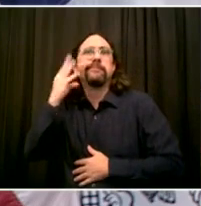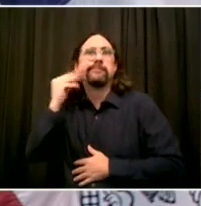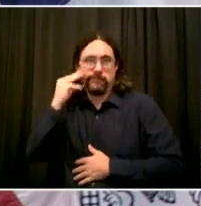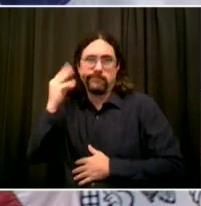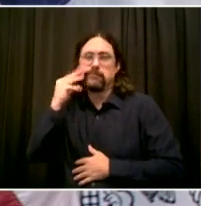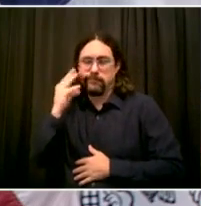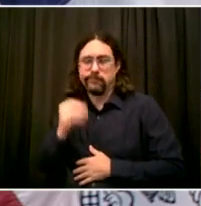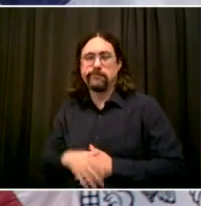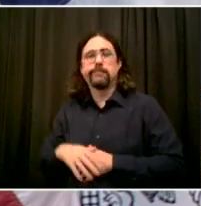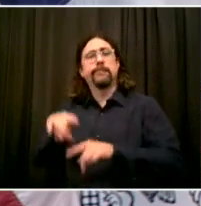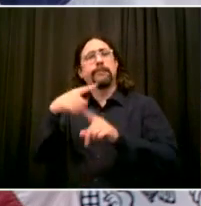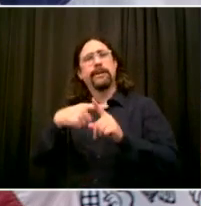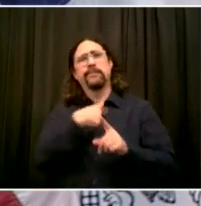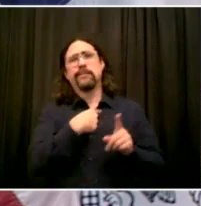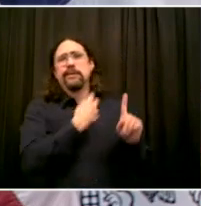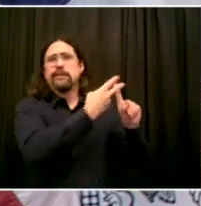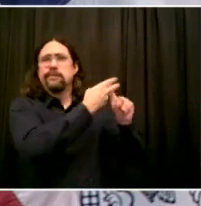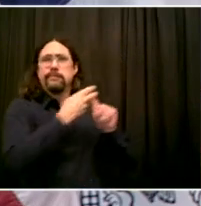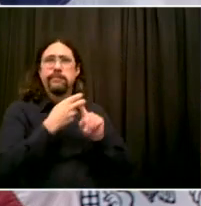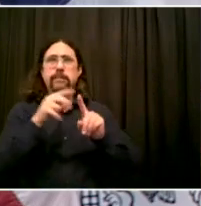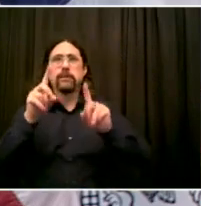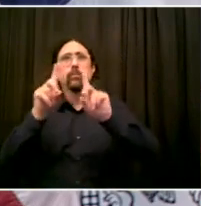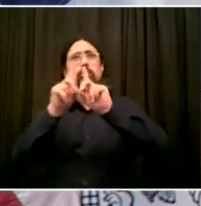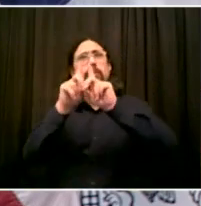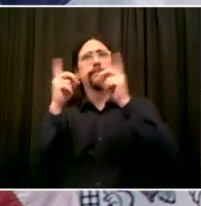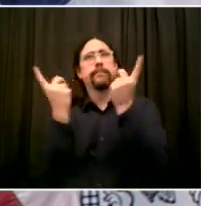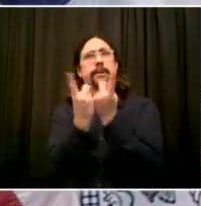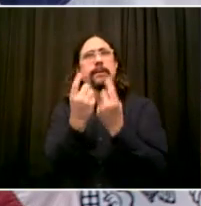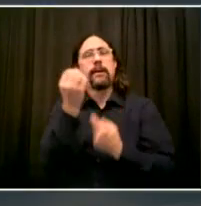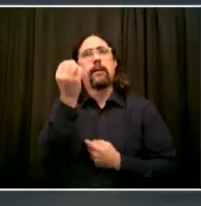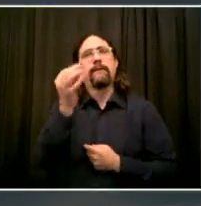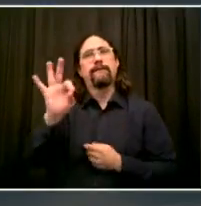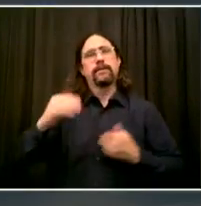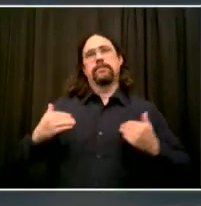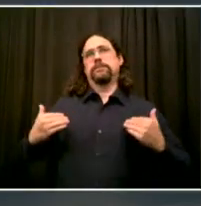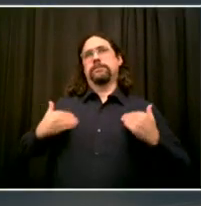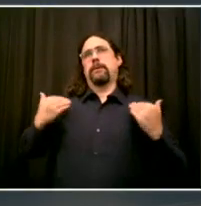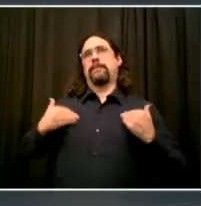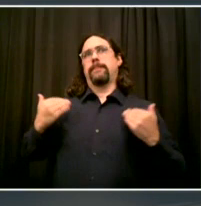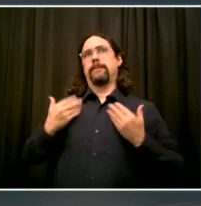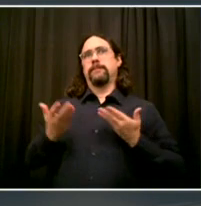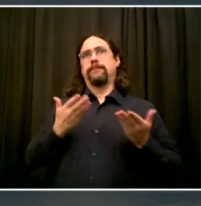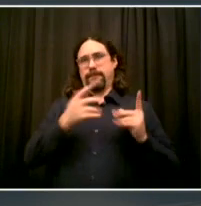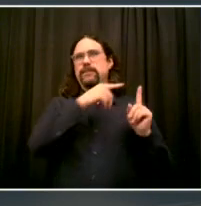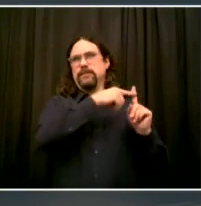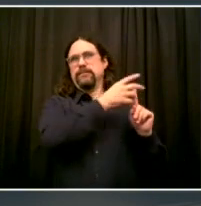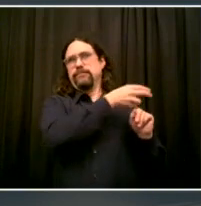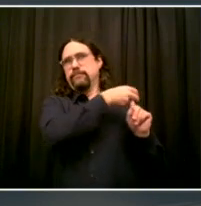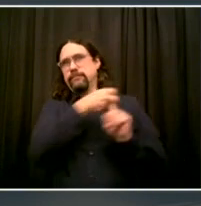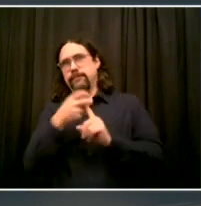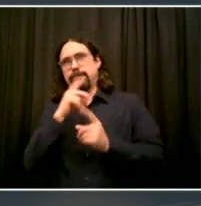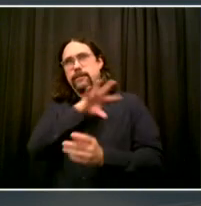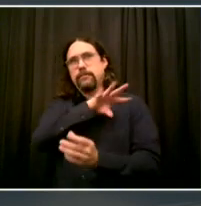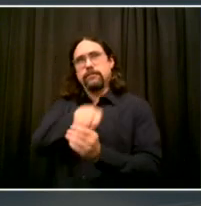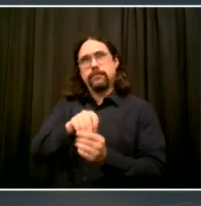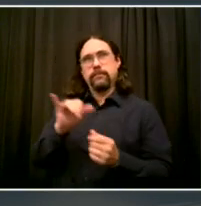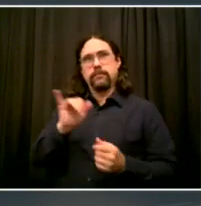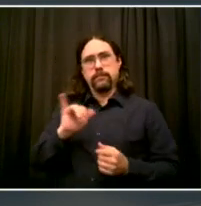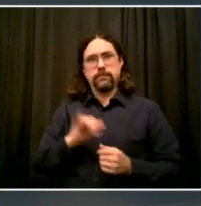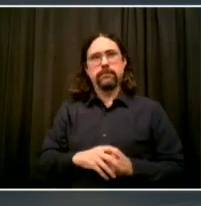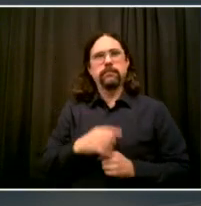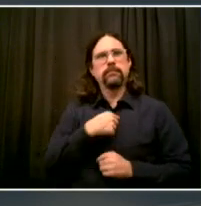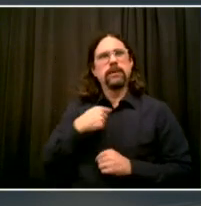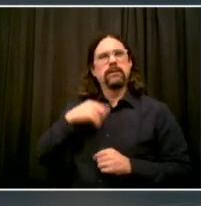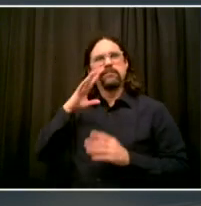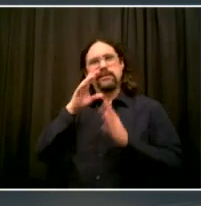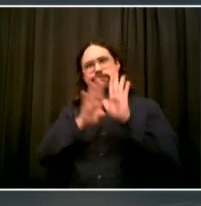is based on New York State requirements of 15 children per room. We want to ensure that both staff and children participating